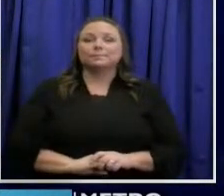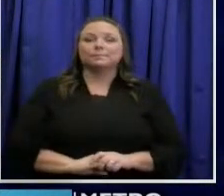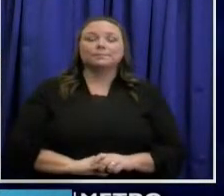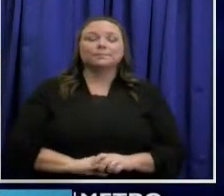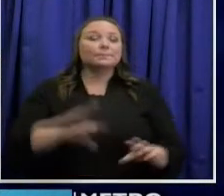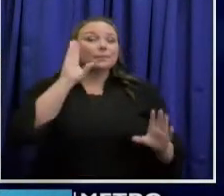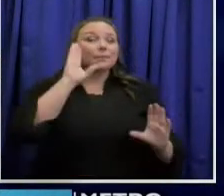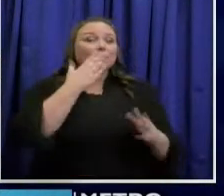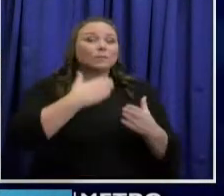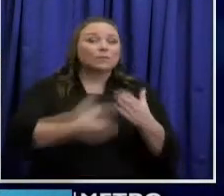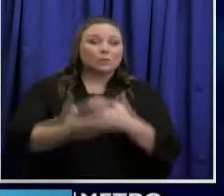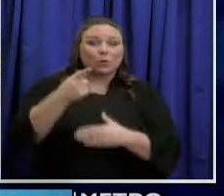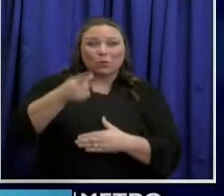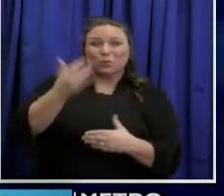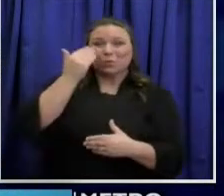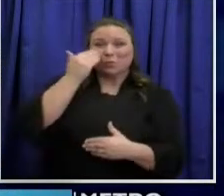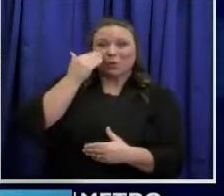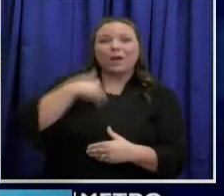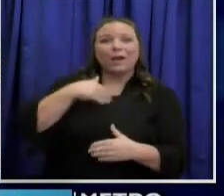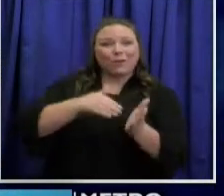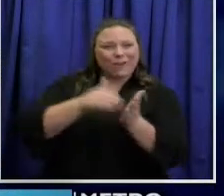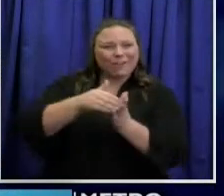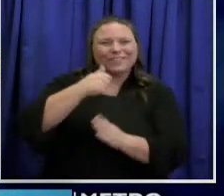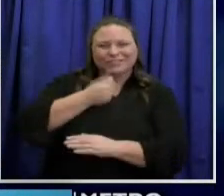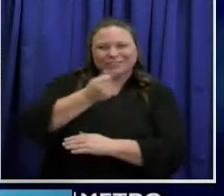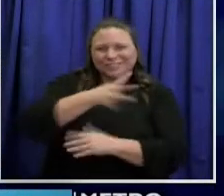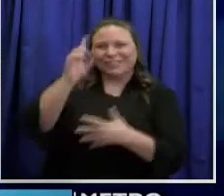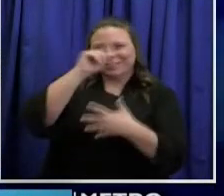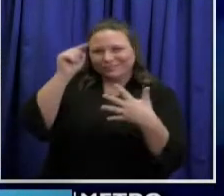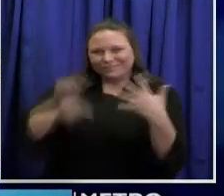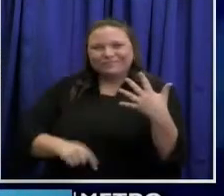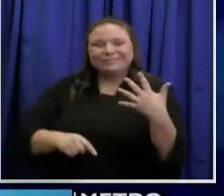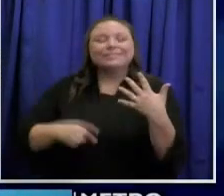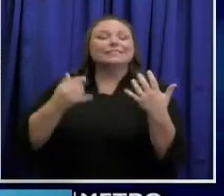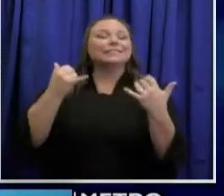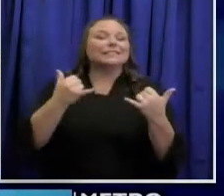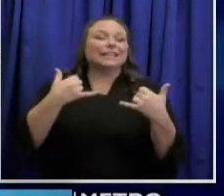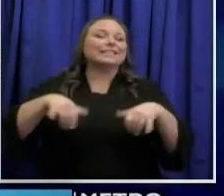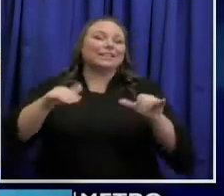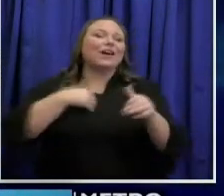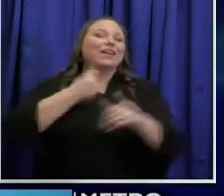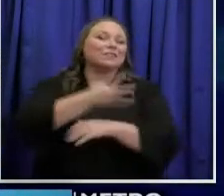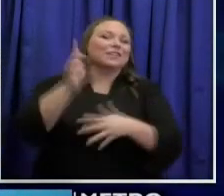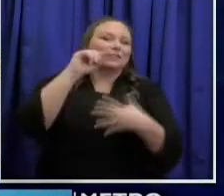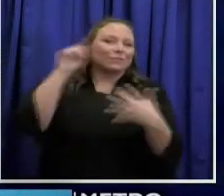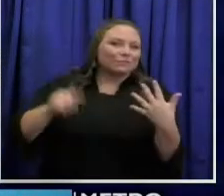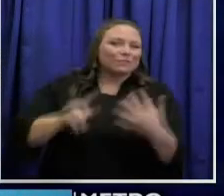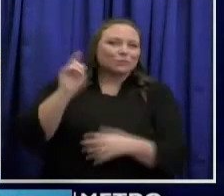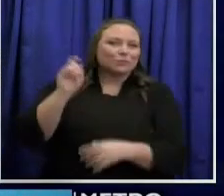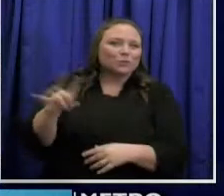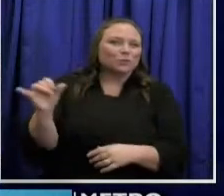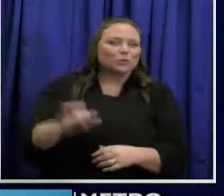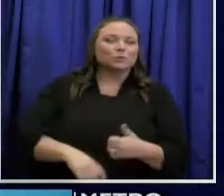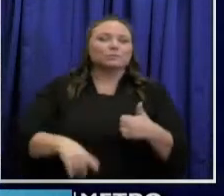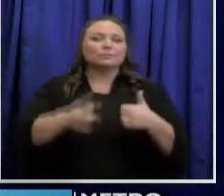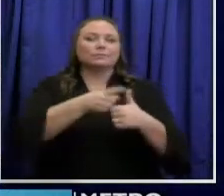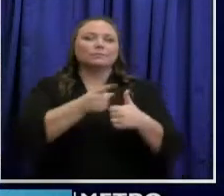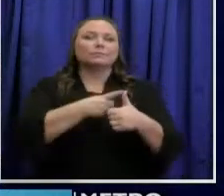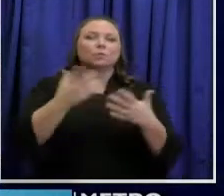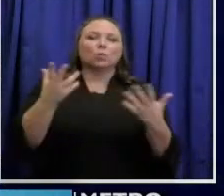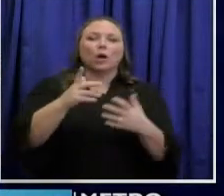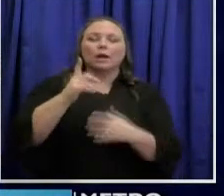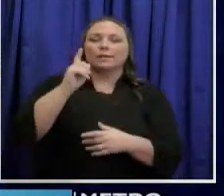Good morning, Brian. As you know, I often have several questions, and today is no exception. One of the questions is, what is the